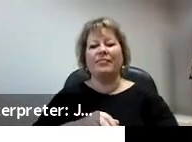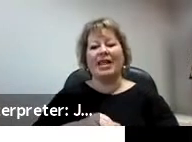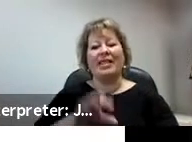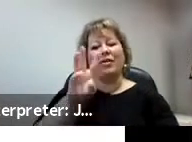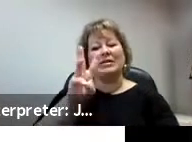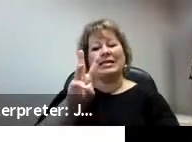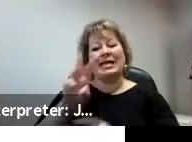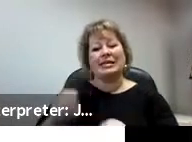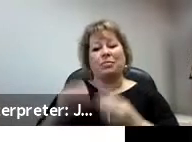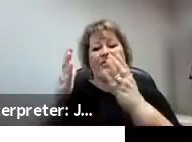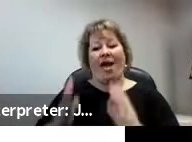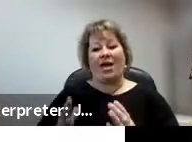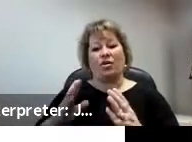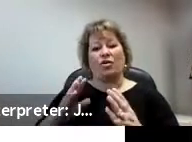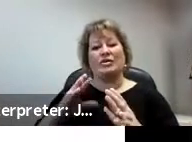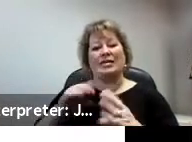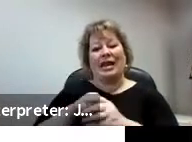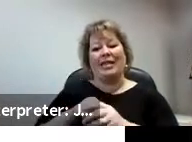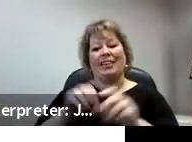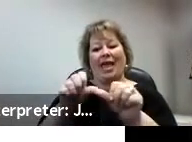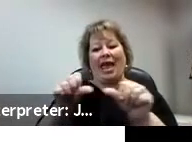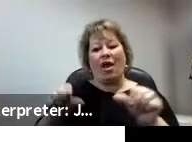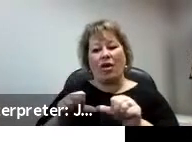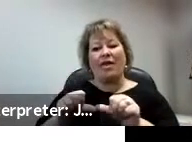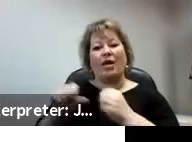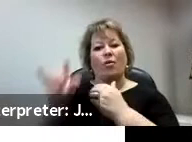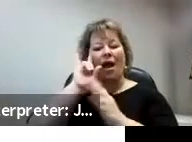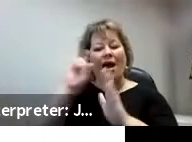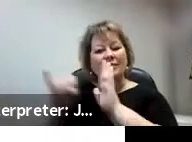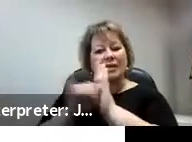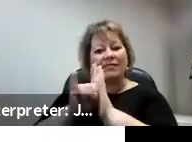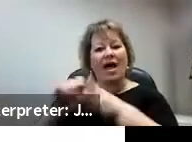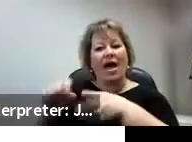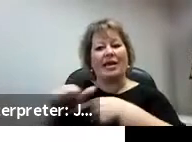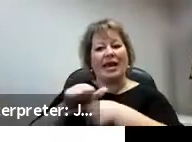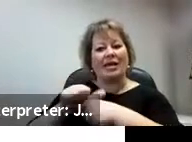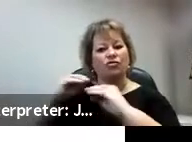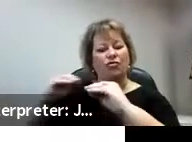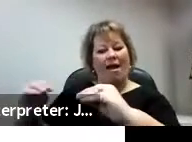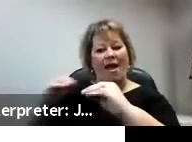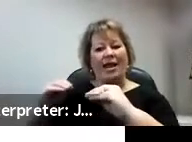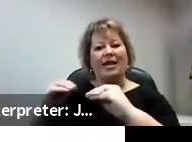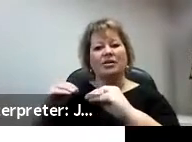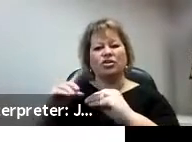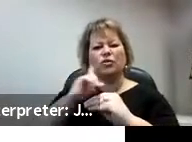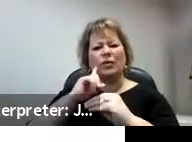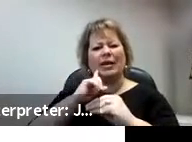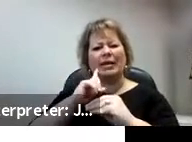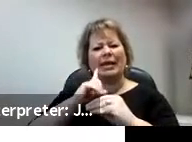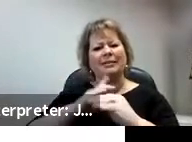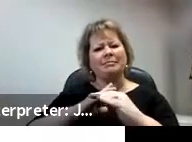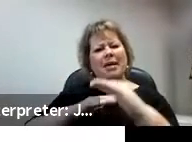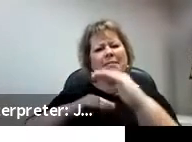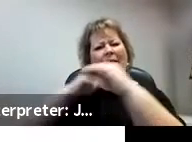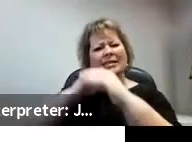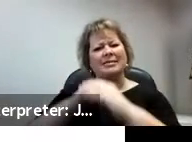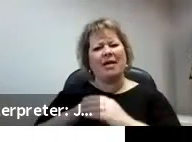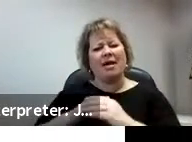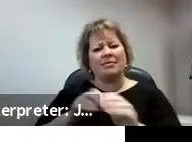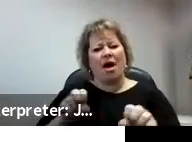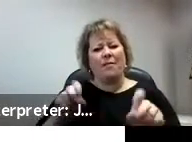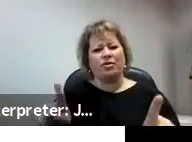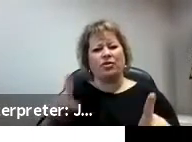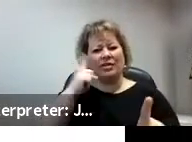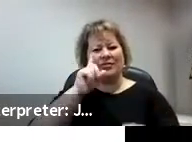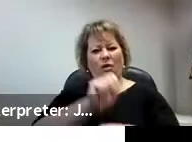and areas were identified and trained on the purpose and process of braiding funds to maximize employment outcomes and provide